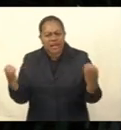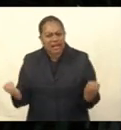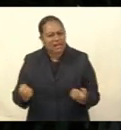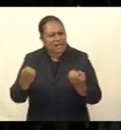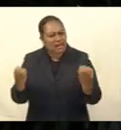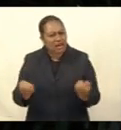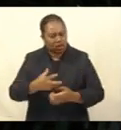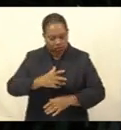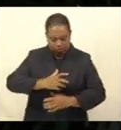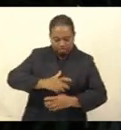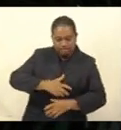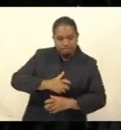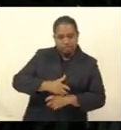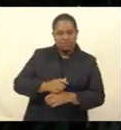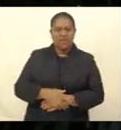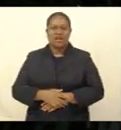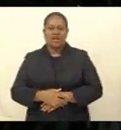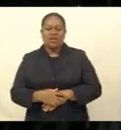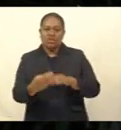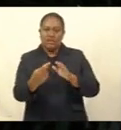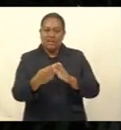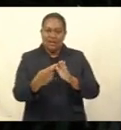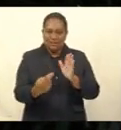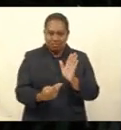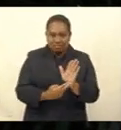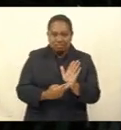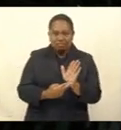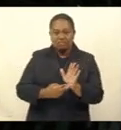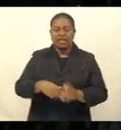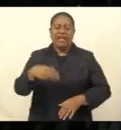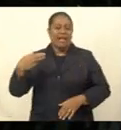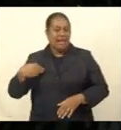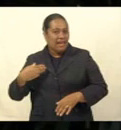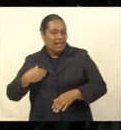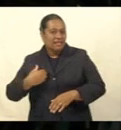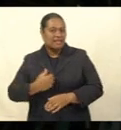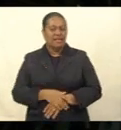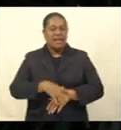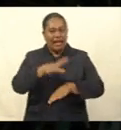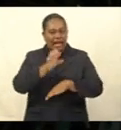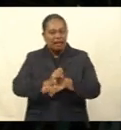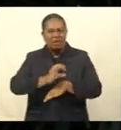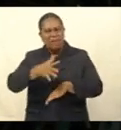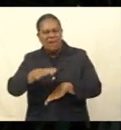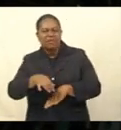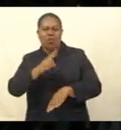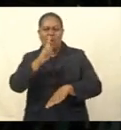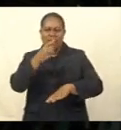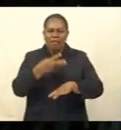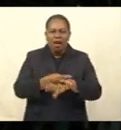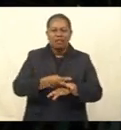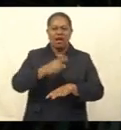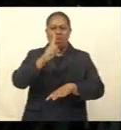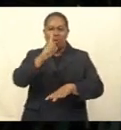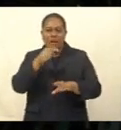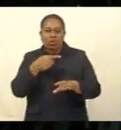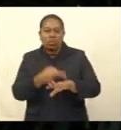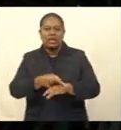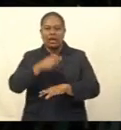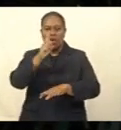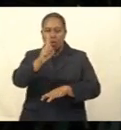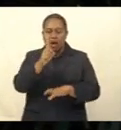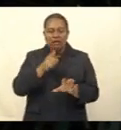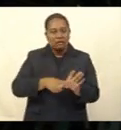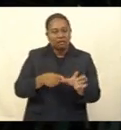to adapt to the widespread COVID-safe health habits, not for a week, weekend or a month only, but these